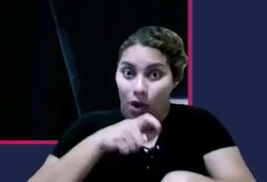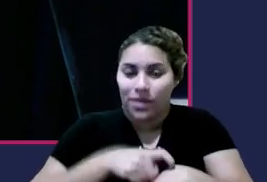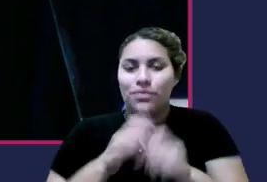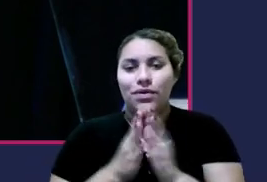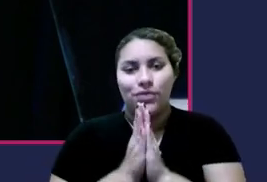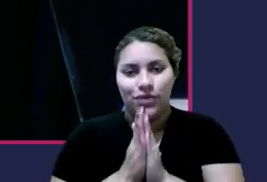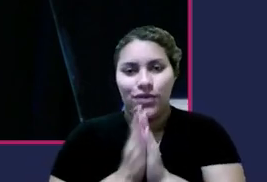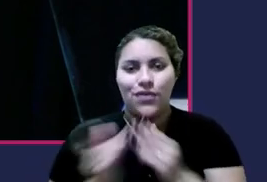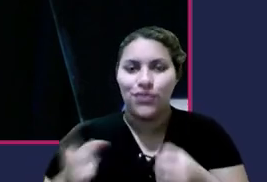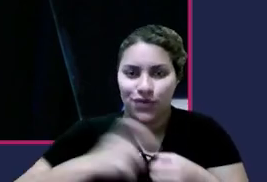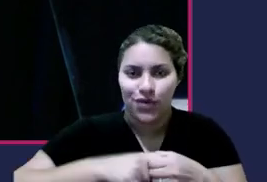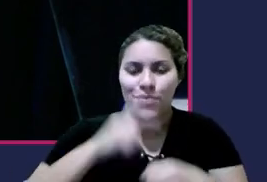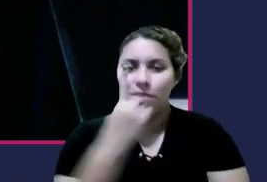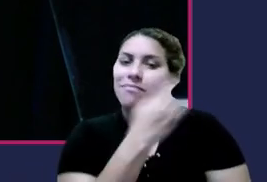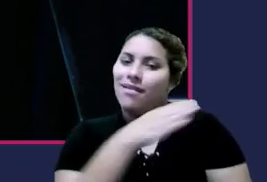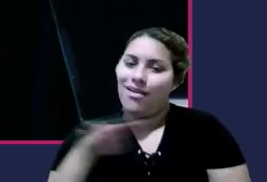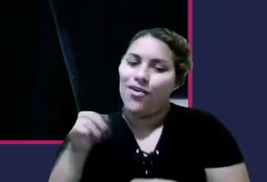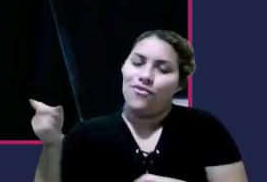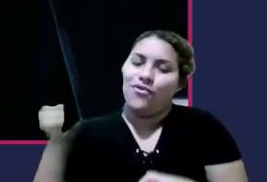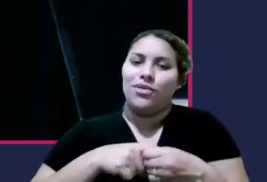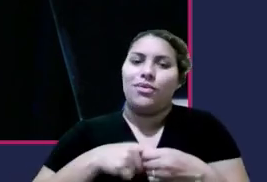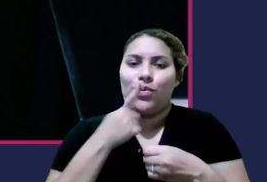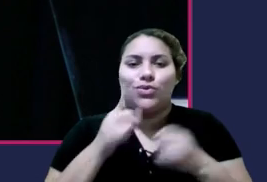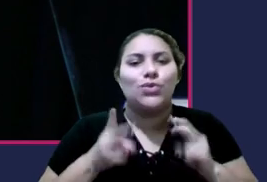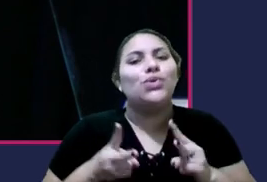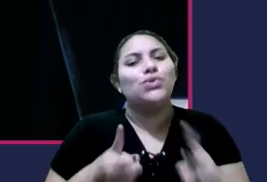So be on time